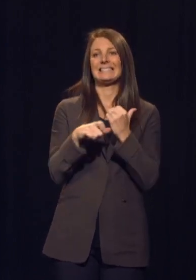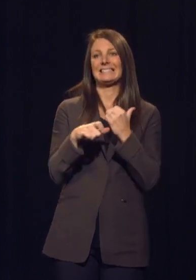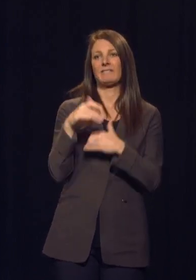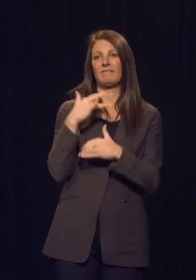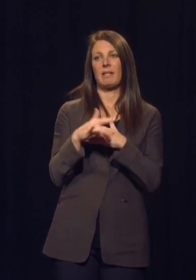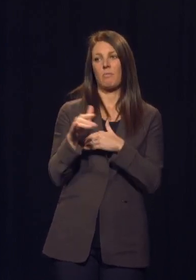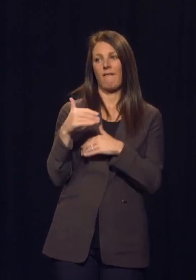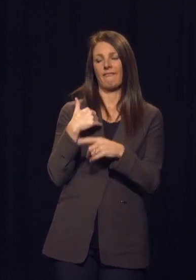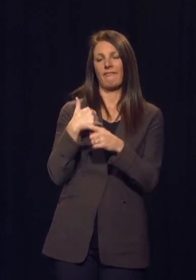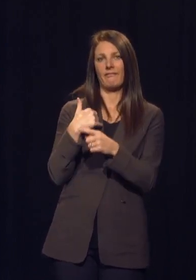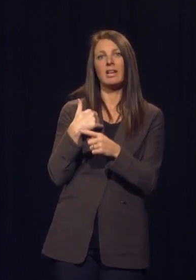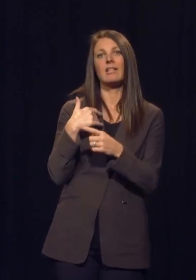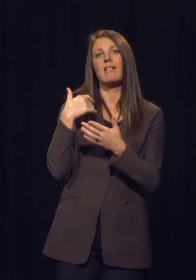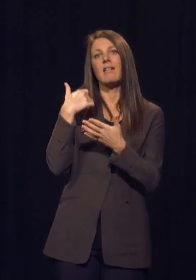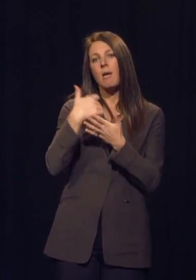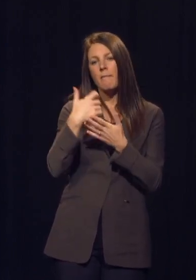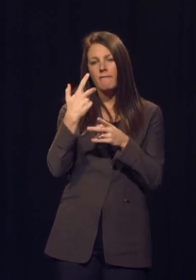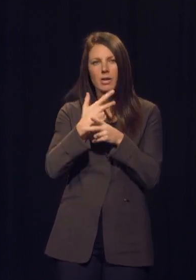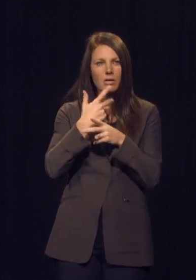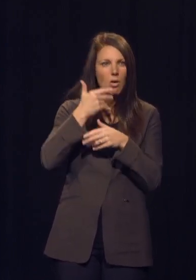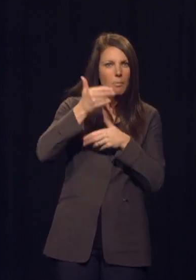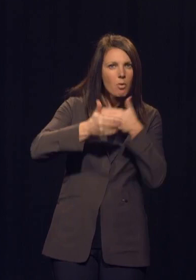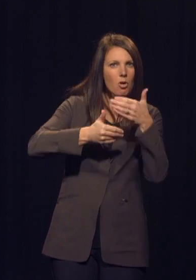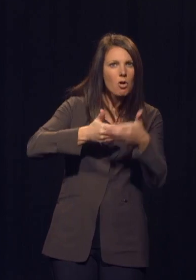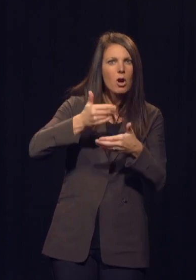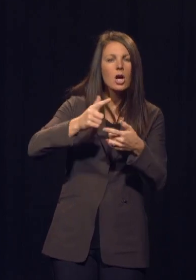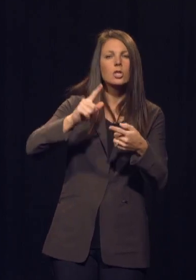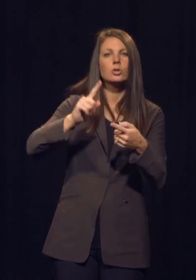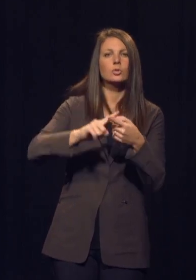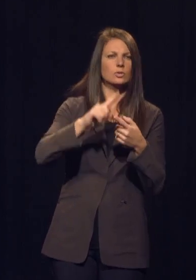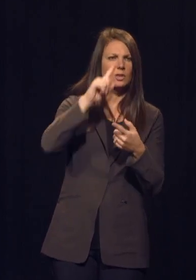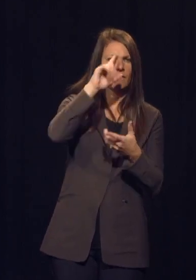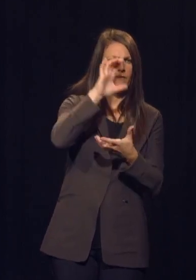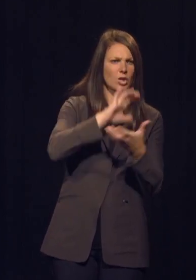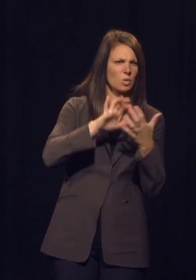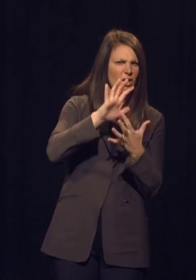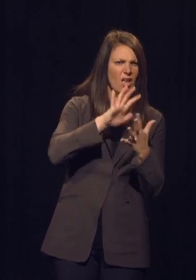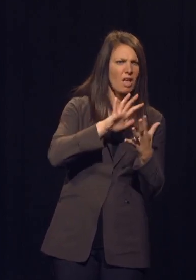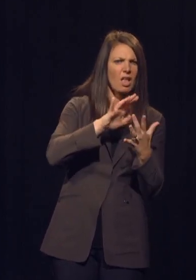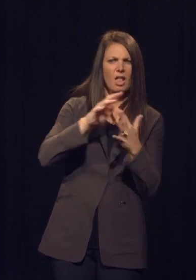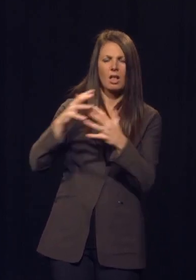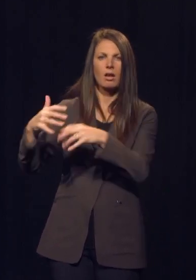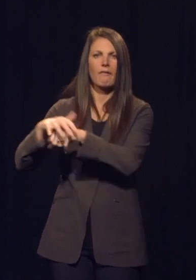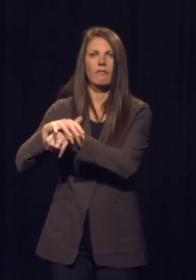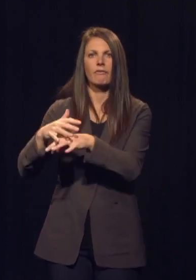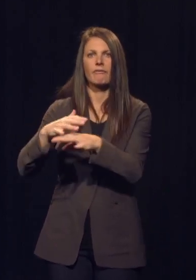available to help you navigate through the process, getting you from confused to covered.